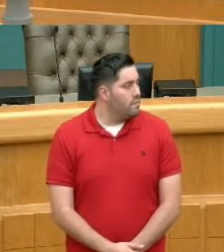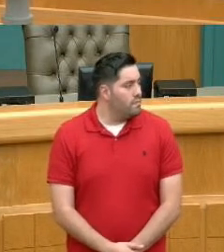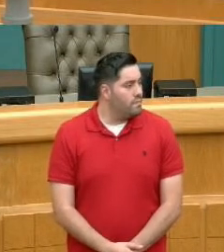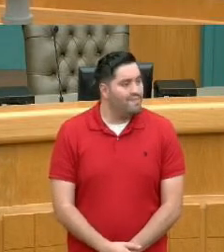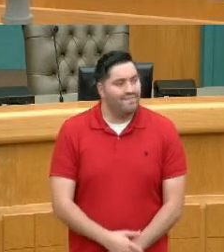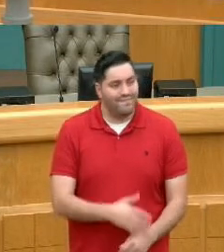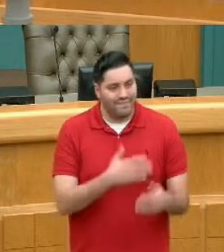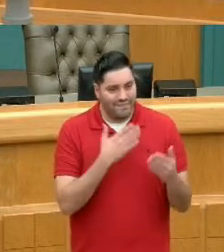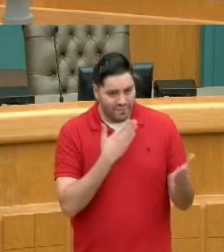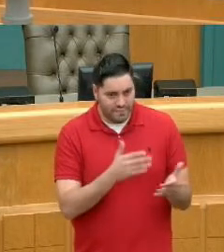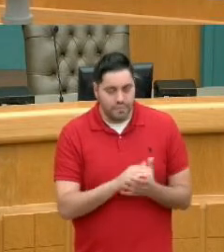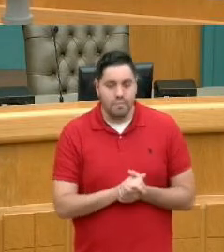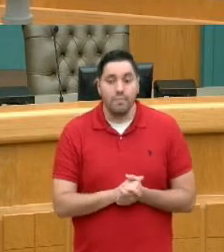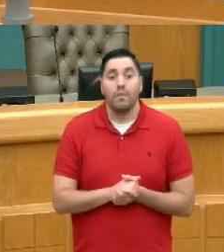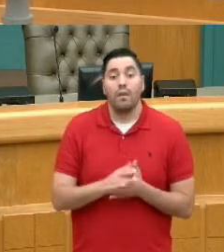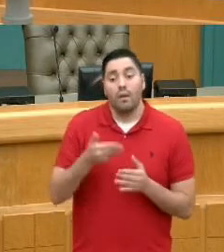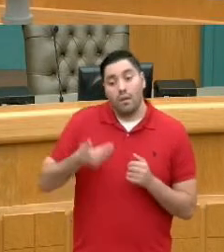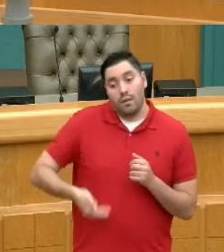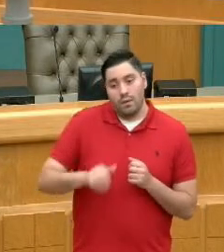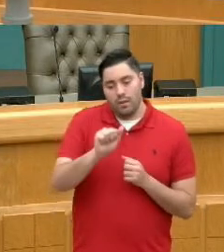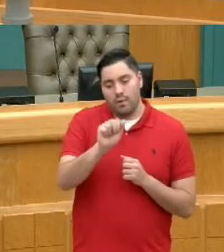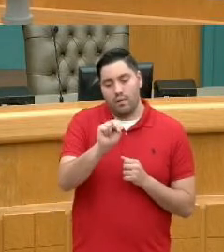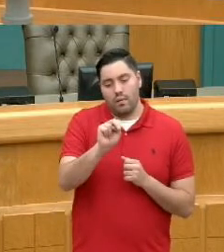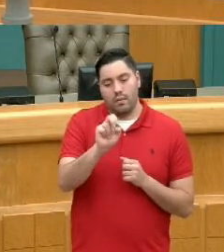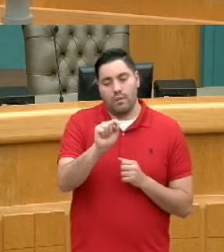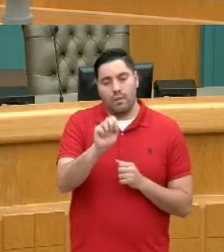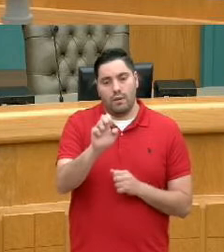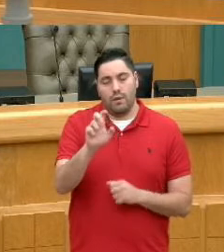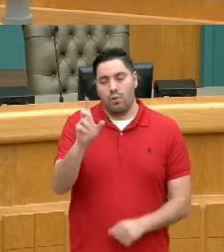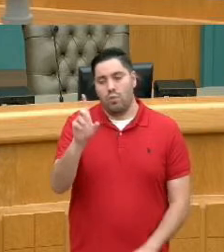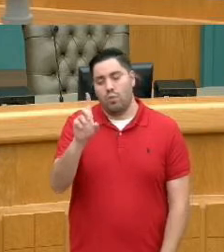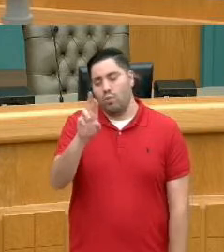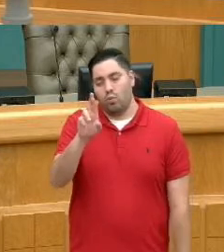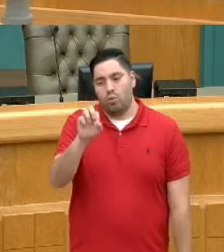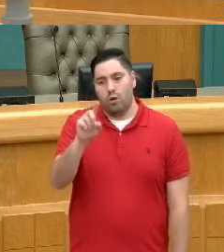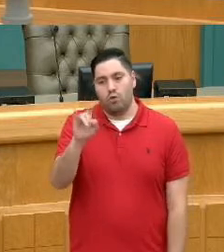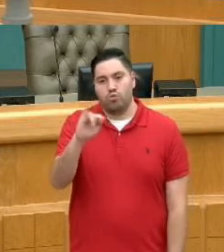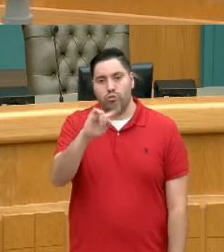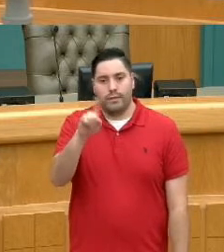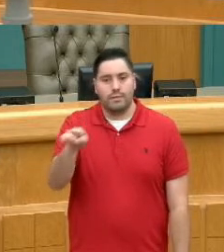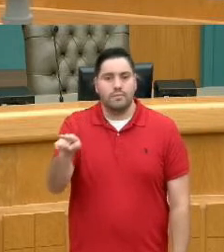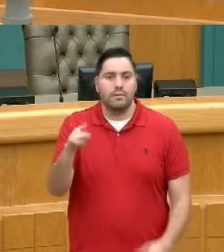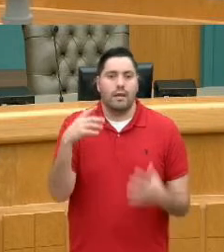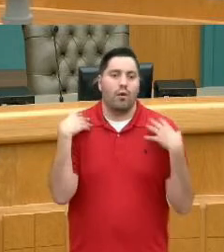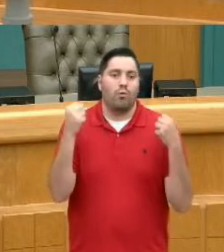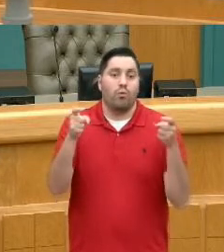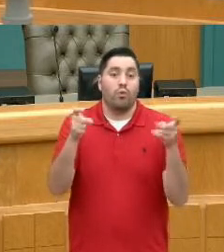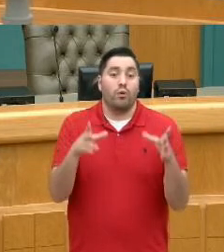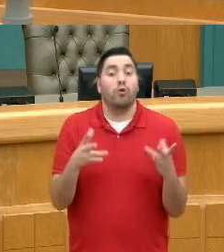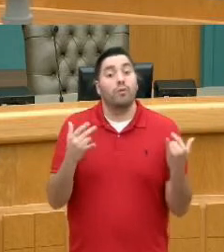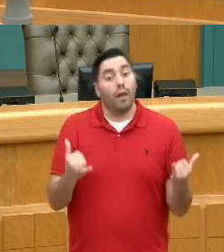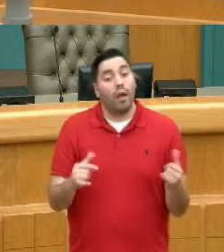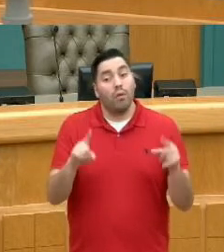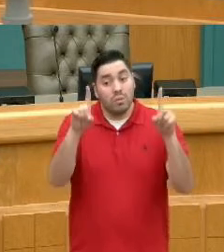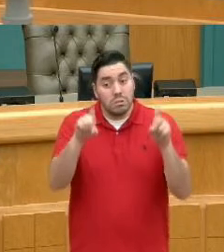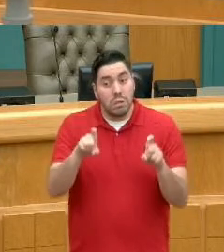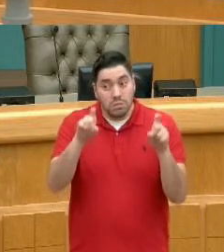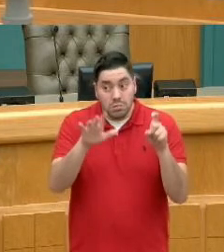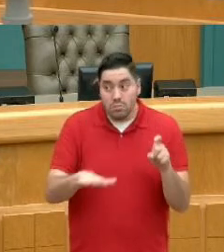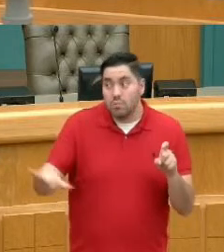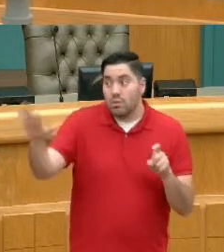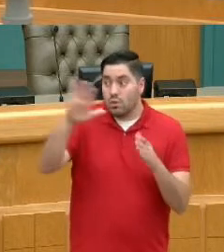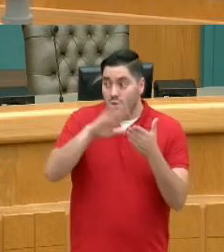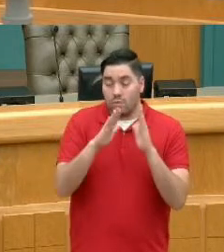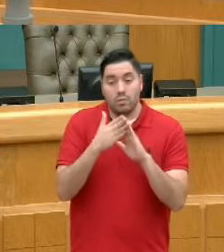Thank you. Annette Rodriguez, Health Director. So testing in the community continues at any of the